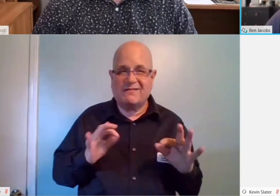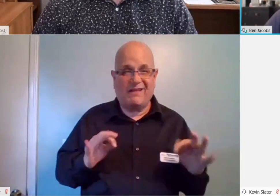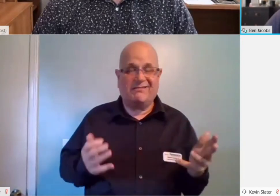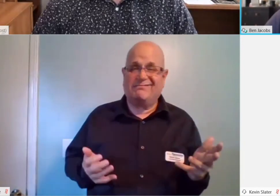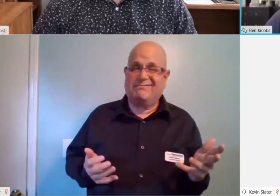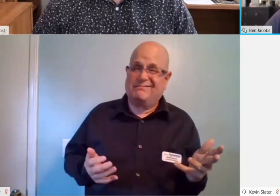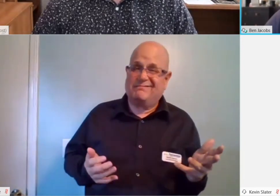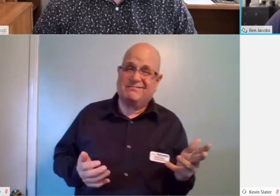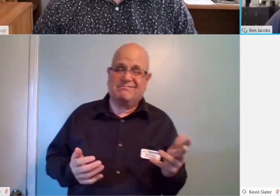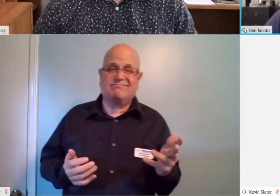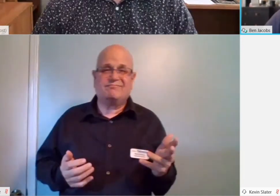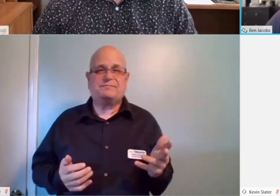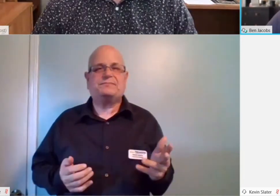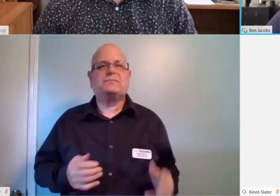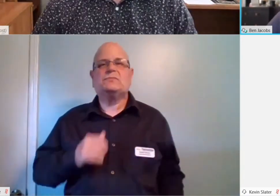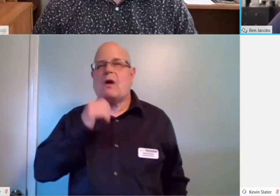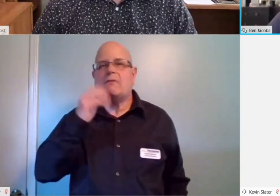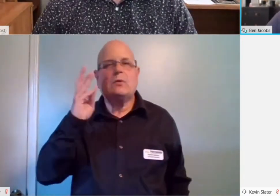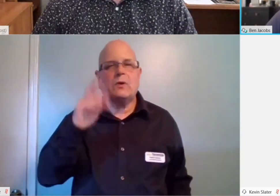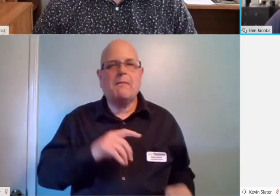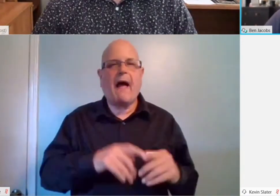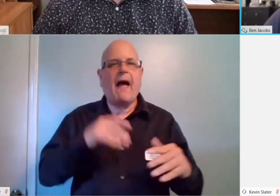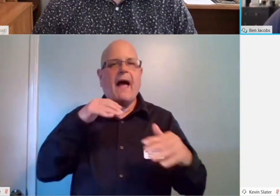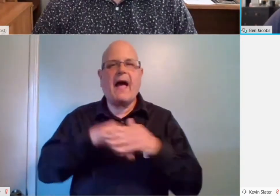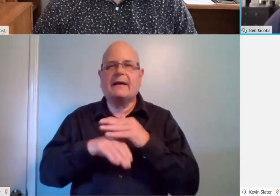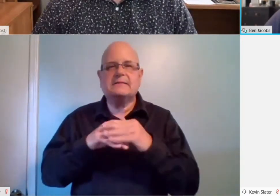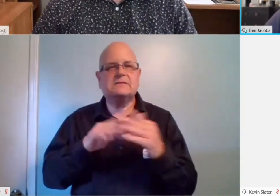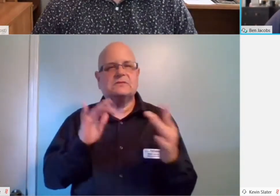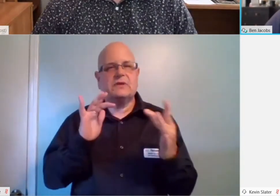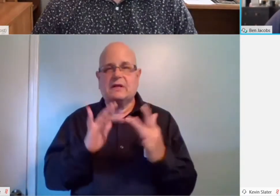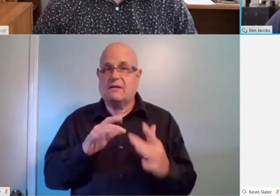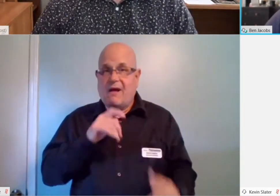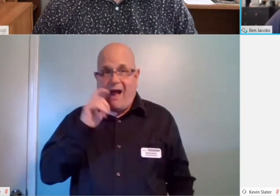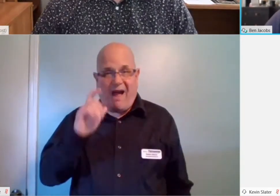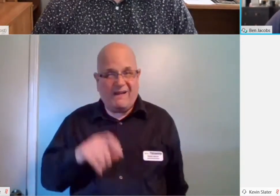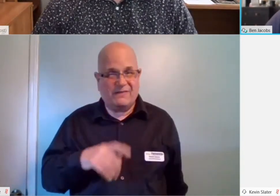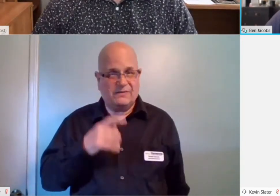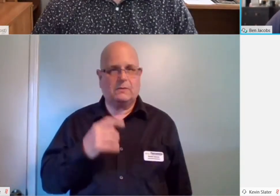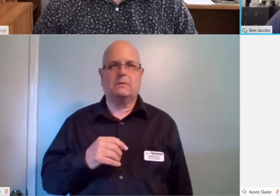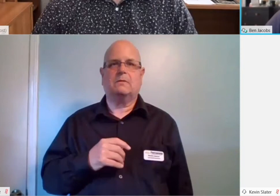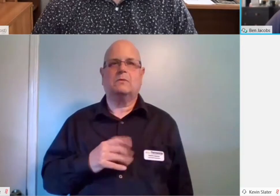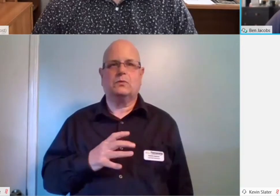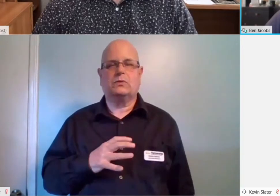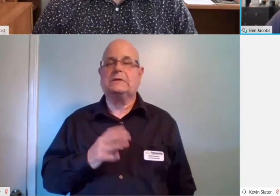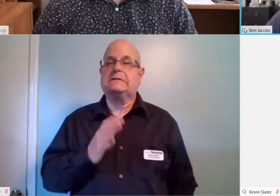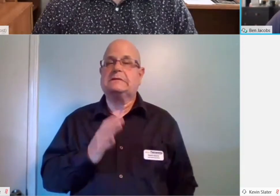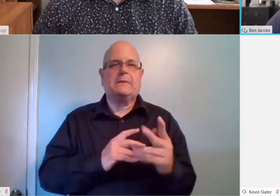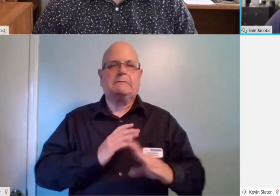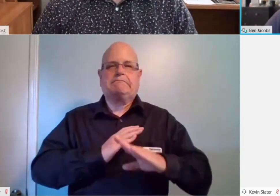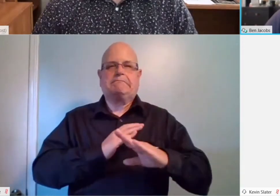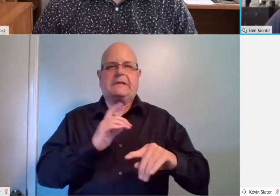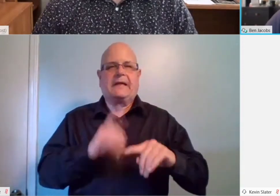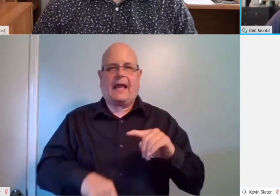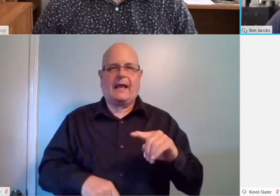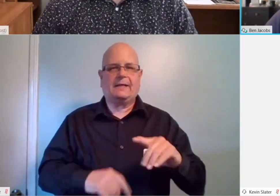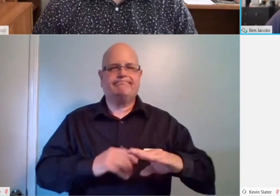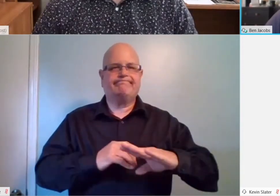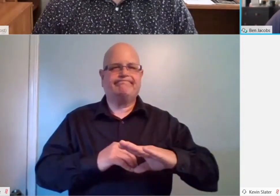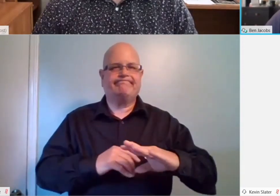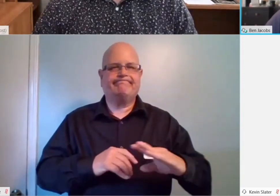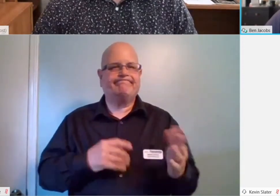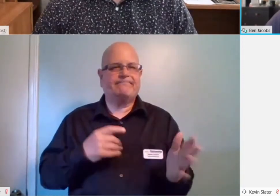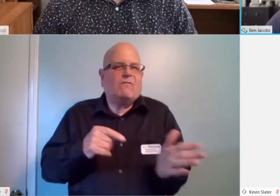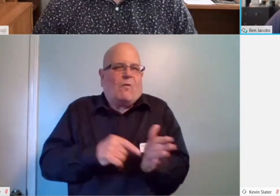that. You don't have to worry about having access to internet, which is something that is a barricade to a lot of people. And you'd be